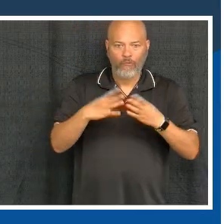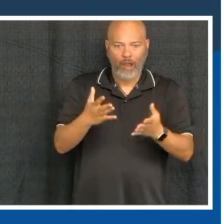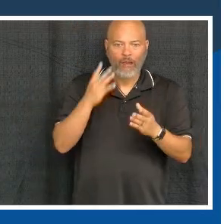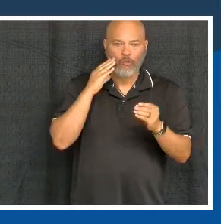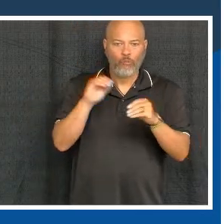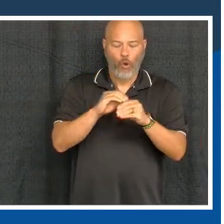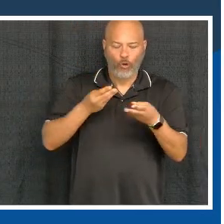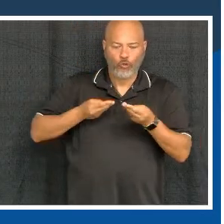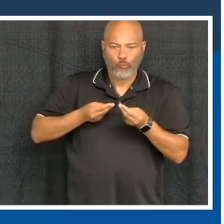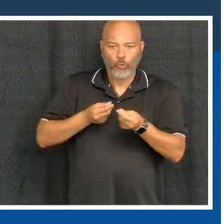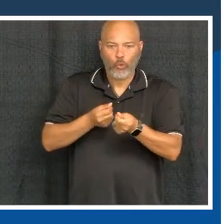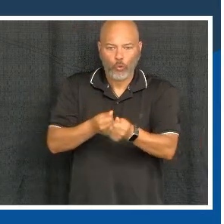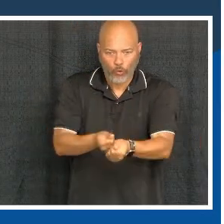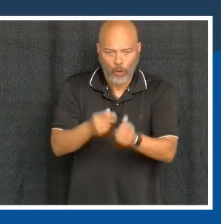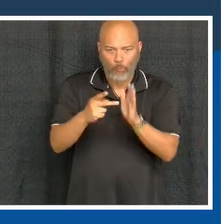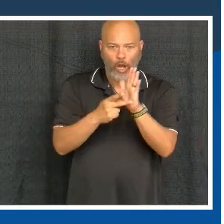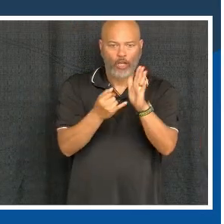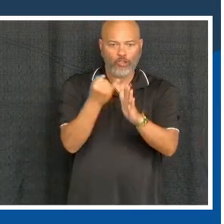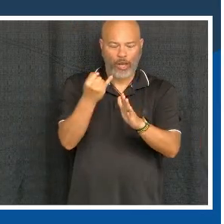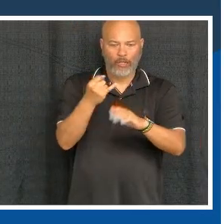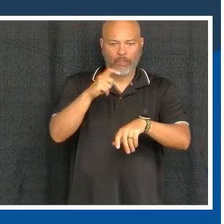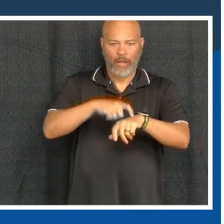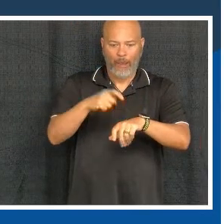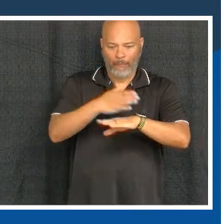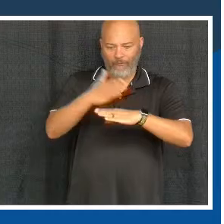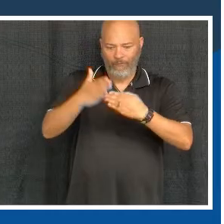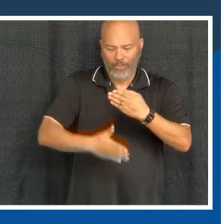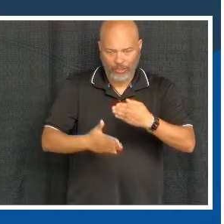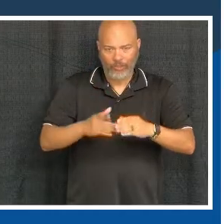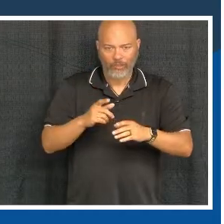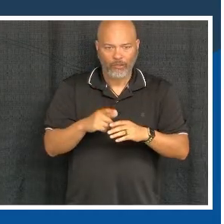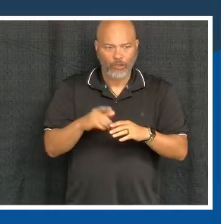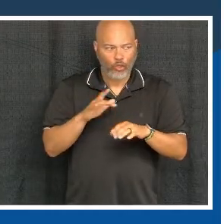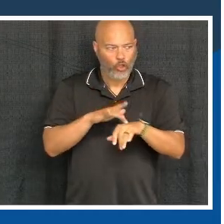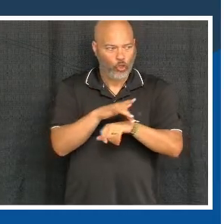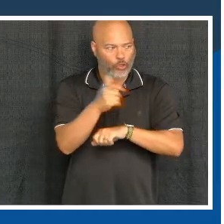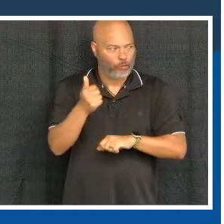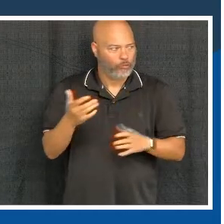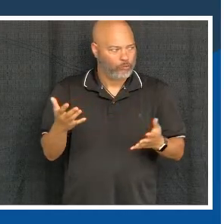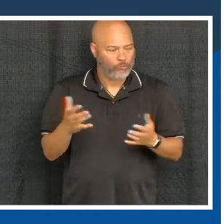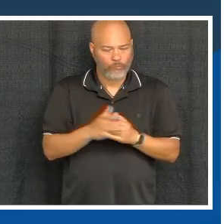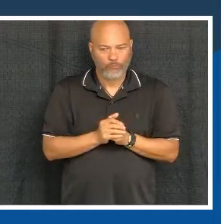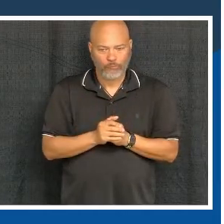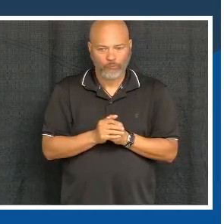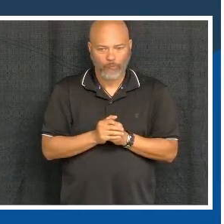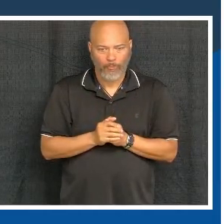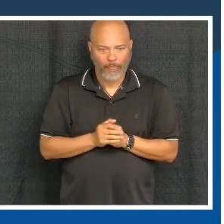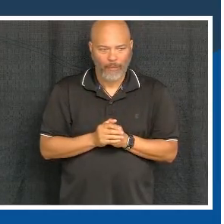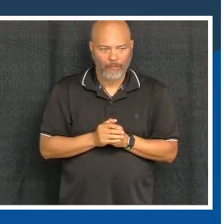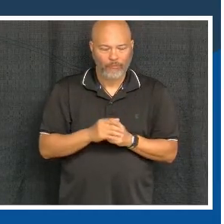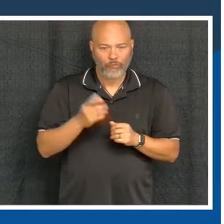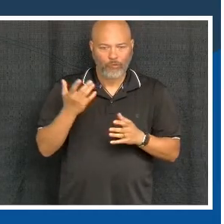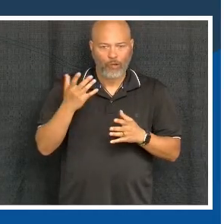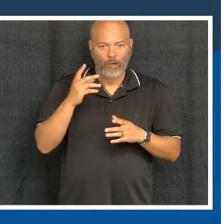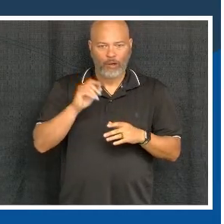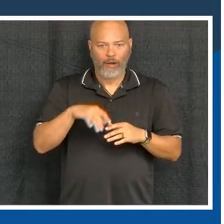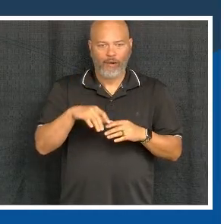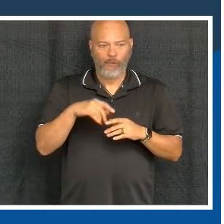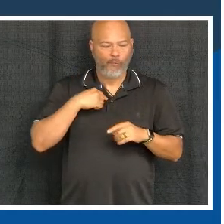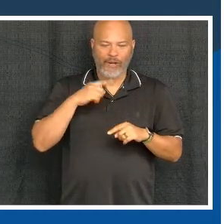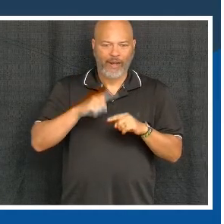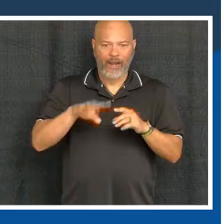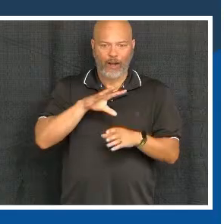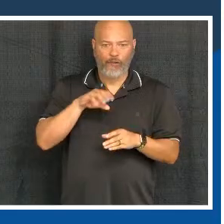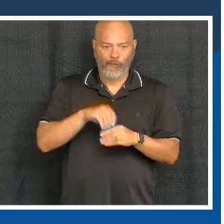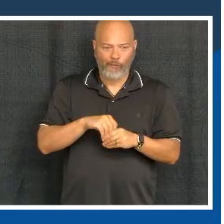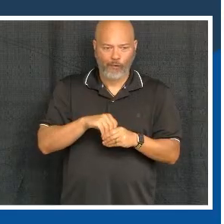much smoother and therefore more timely project, and unfortunately, we can't include some of those other utilities that aren't part of us. Who